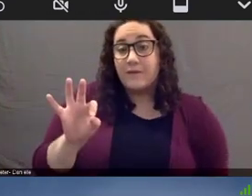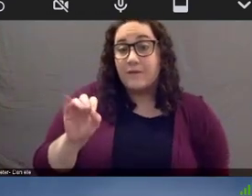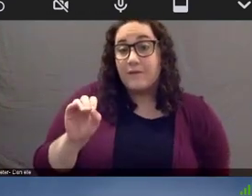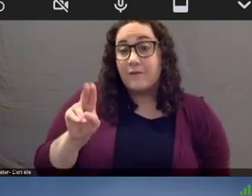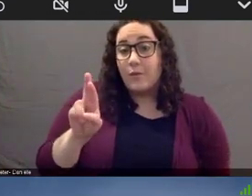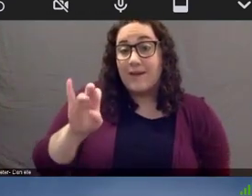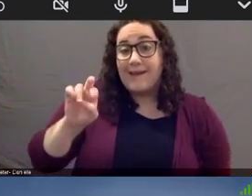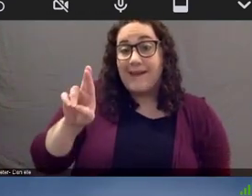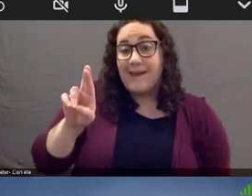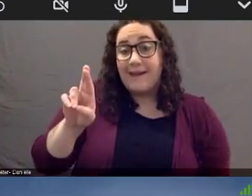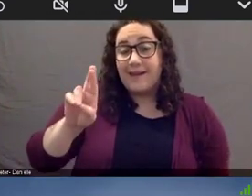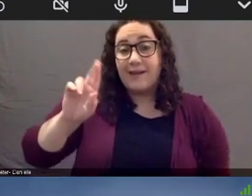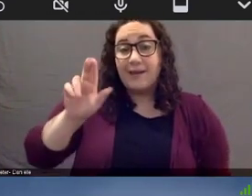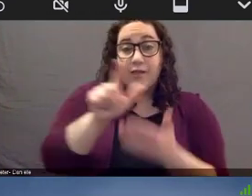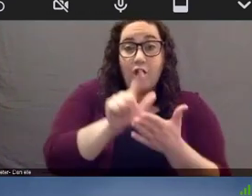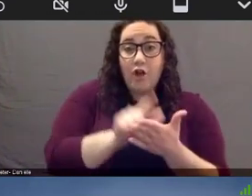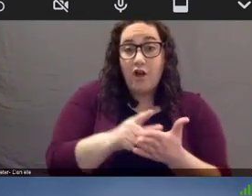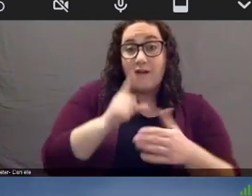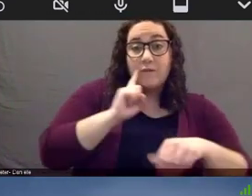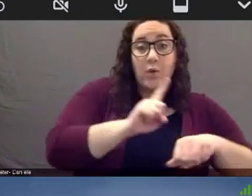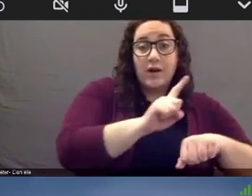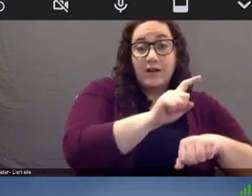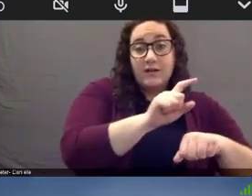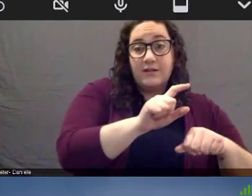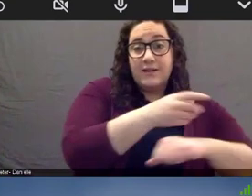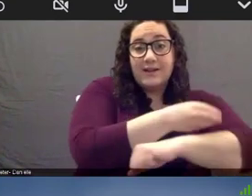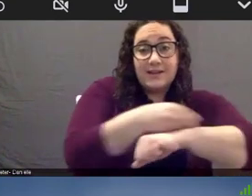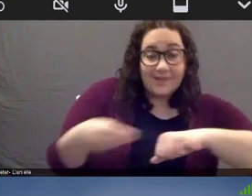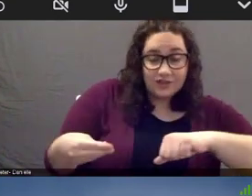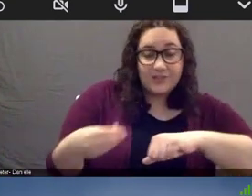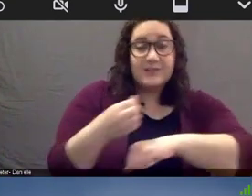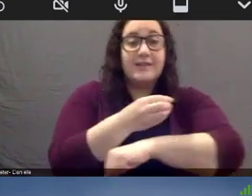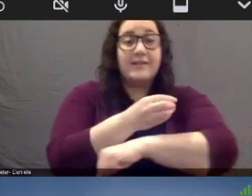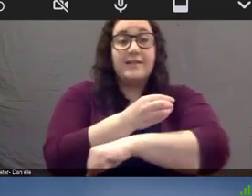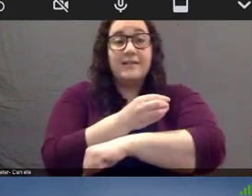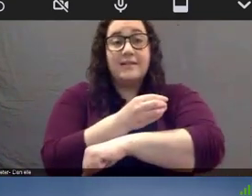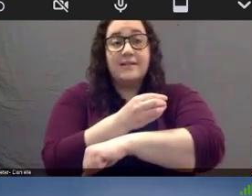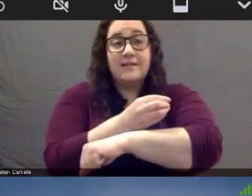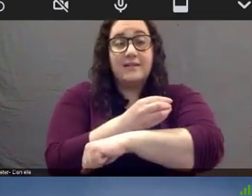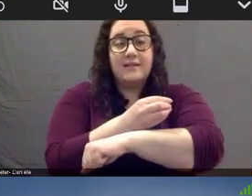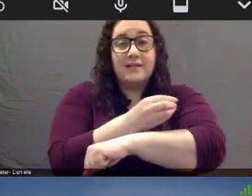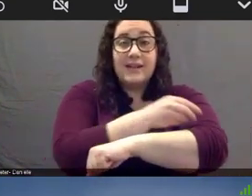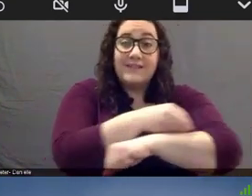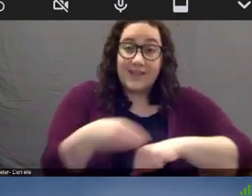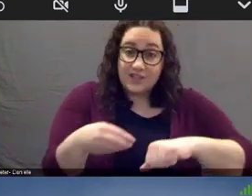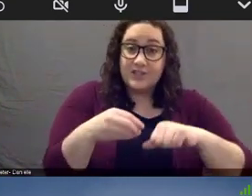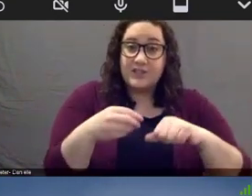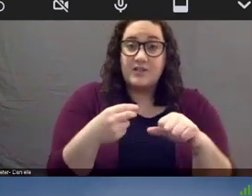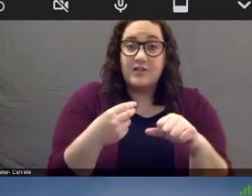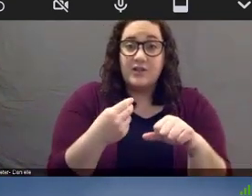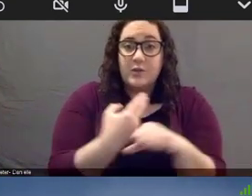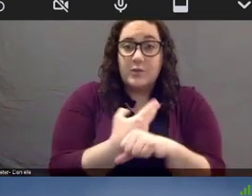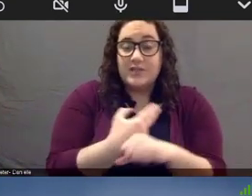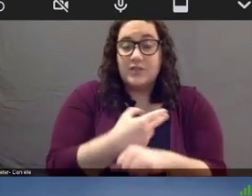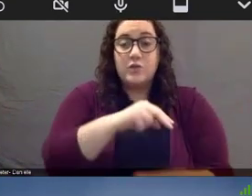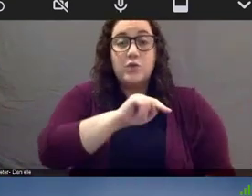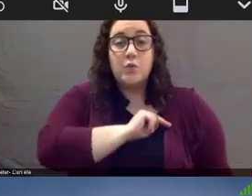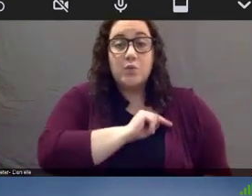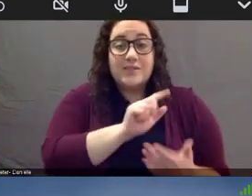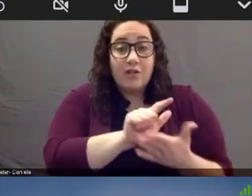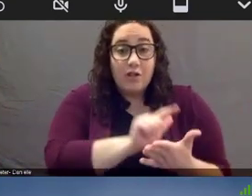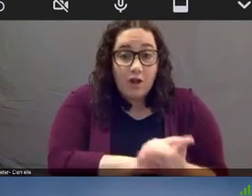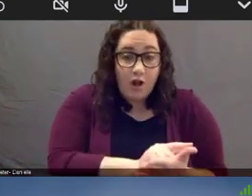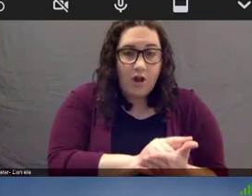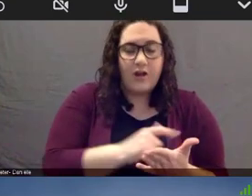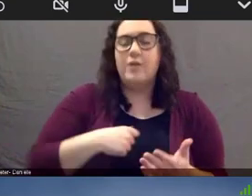of cooling. And we also have equations for radiation heat flux, right? Remember, heat flux is heat divided